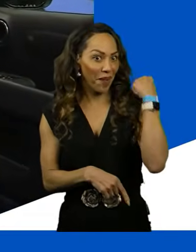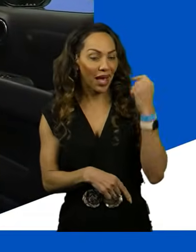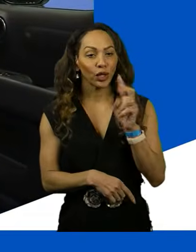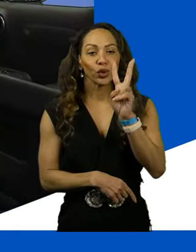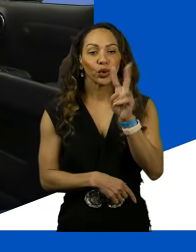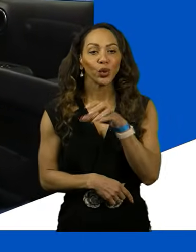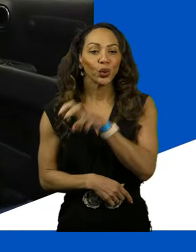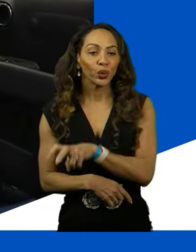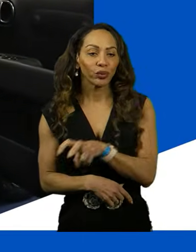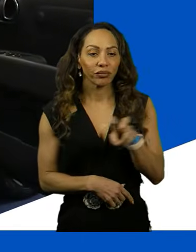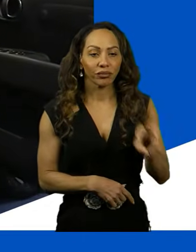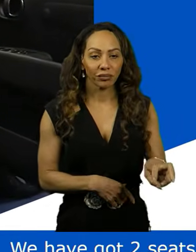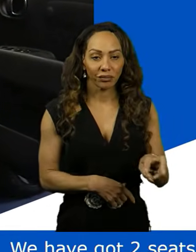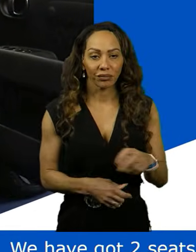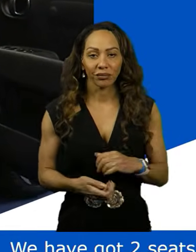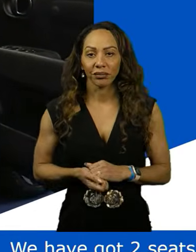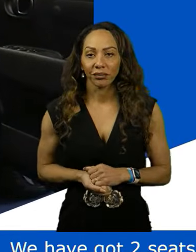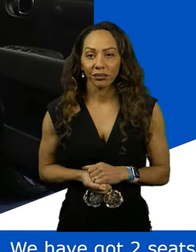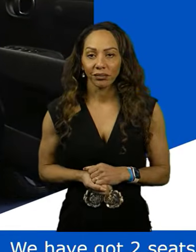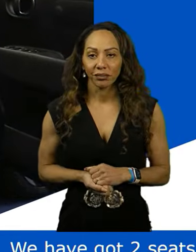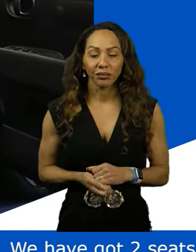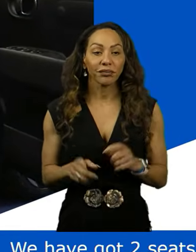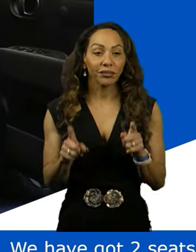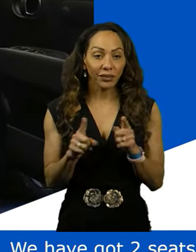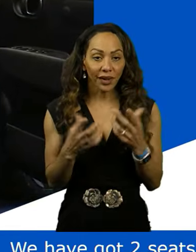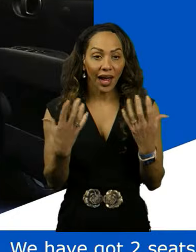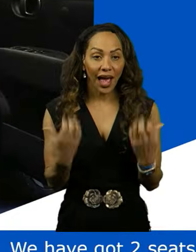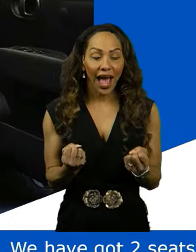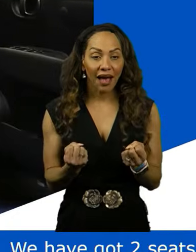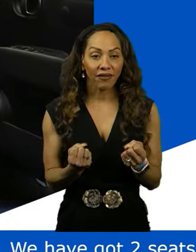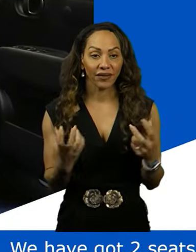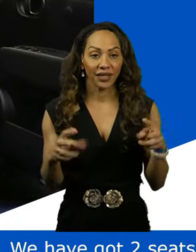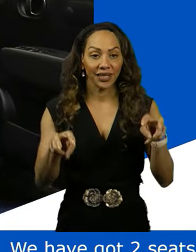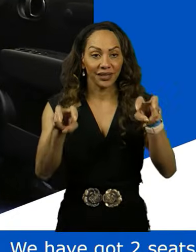here, and you get split fold sliding